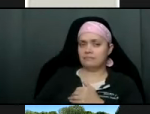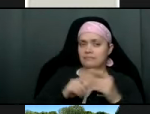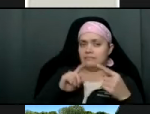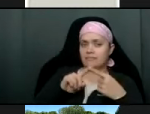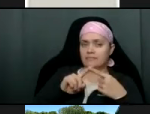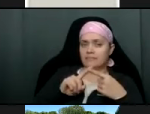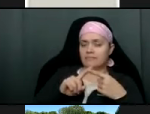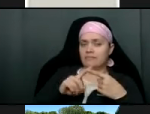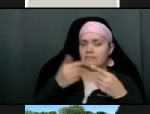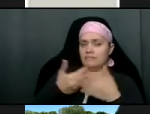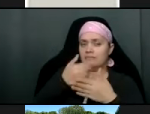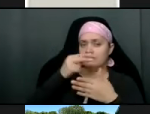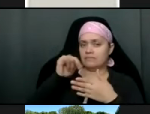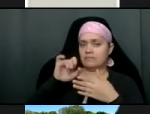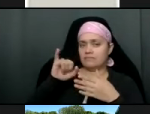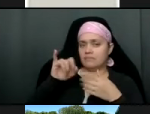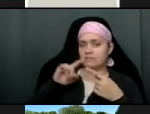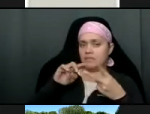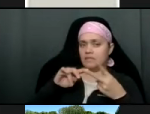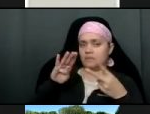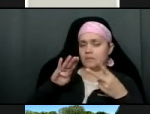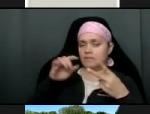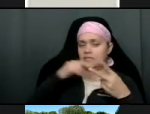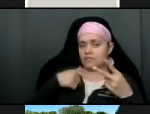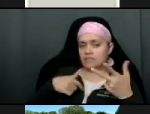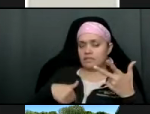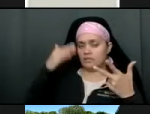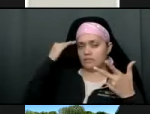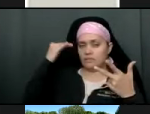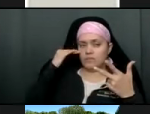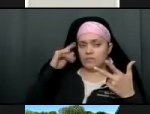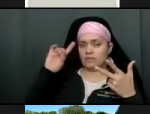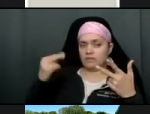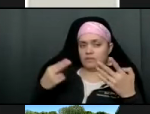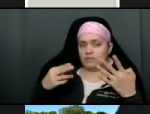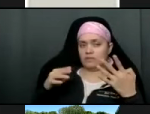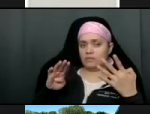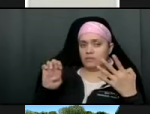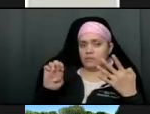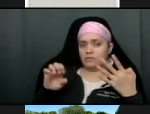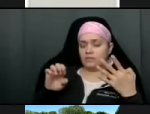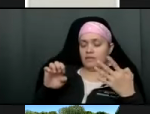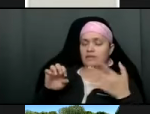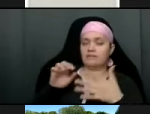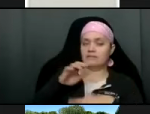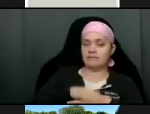natives from New Guinea and Indonesia. B, the Chinese. C, the Portuguese. D, the Dutch. E, the British.